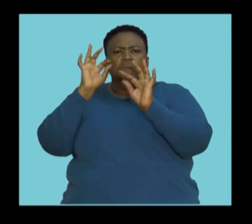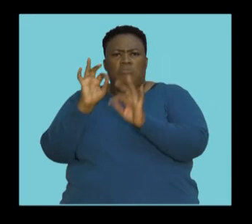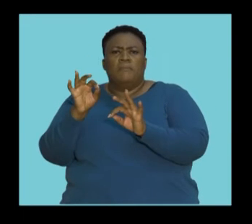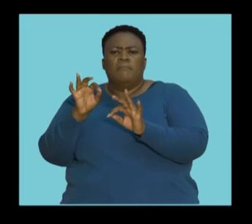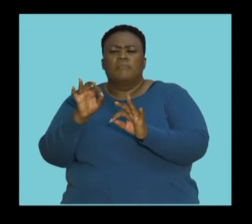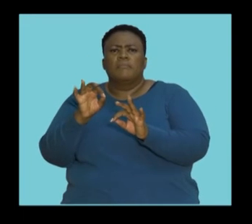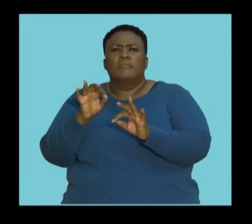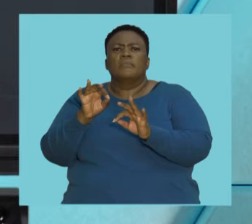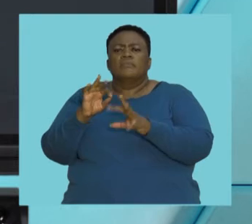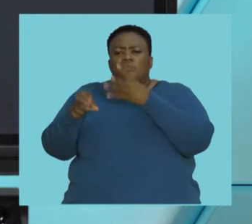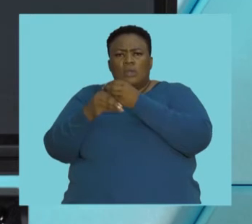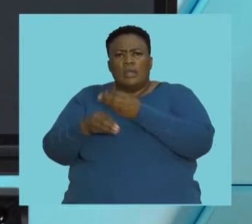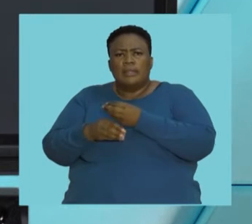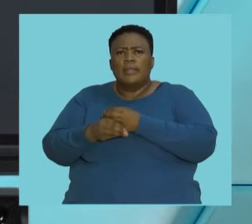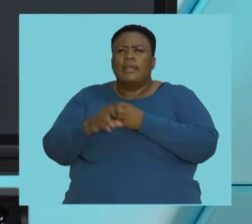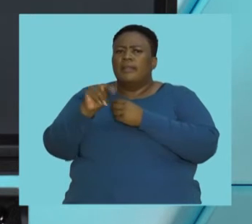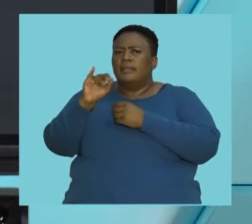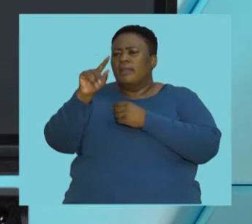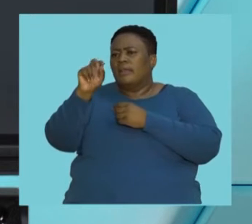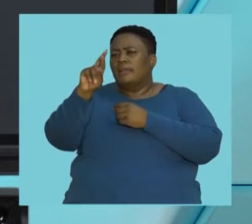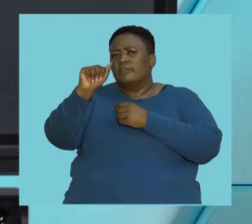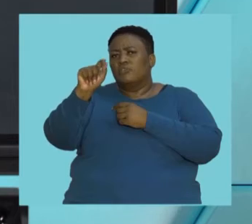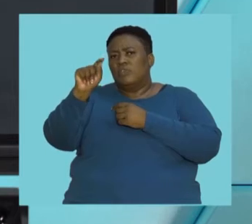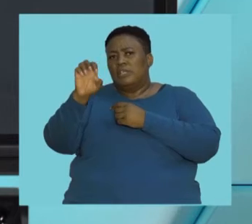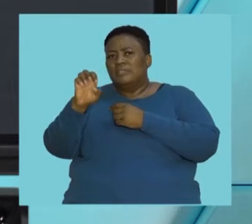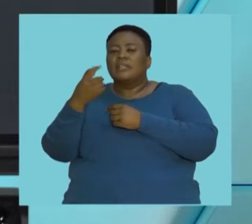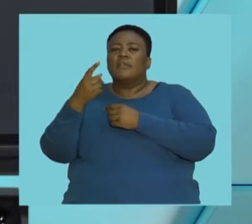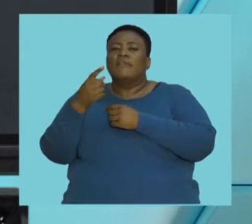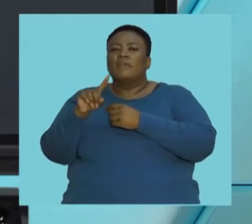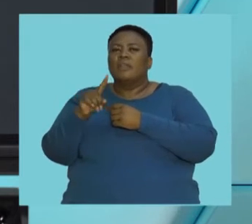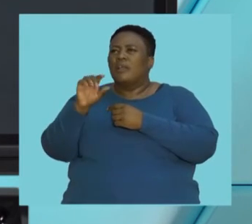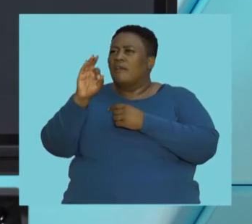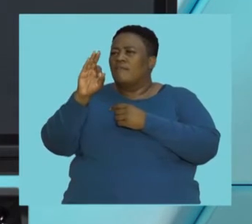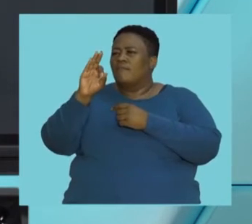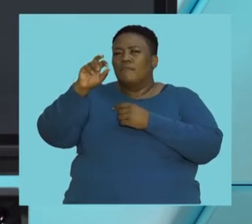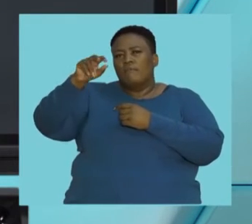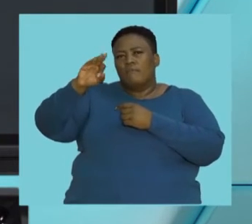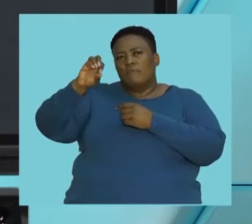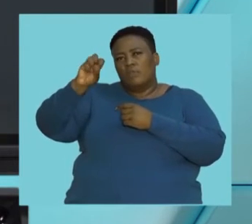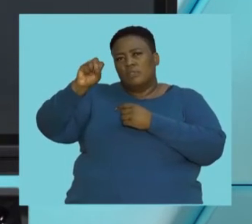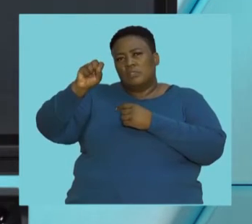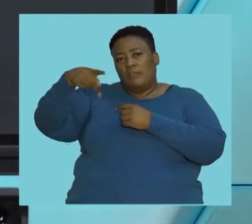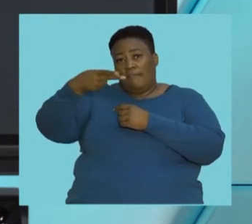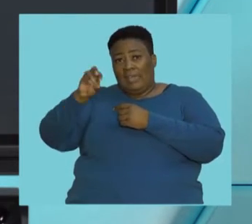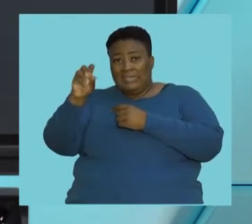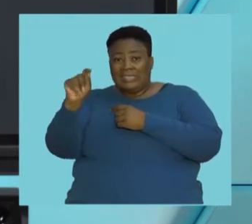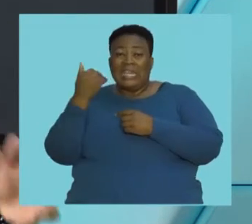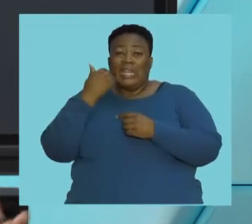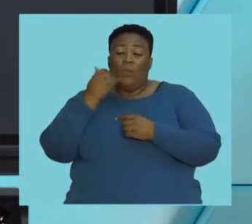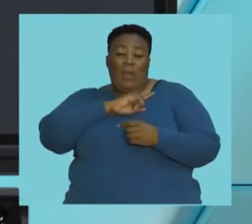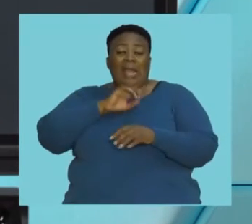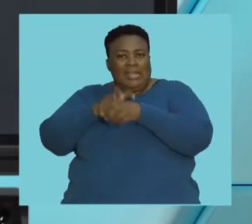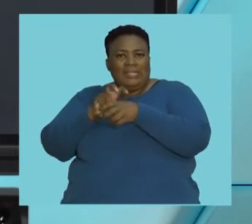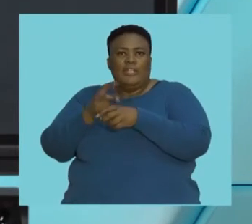fertilizers, nitrates, phosphates that are needed for plant growth. And so not being able to use the fertilizers means that